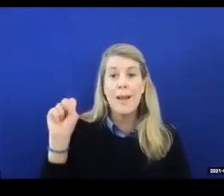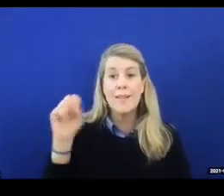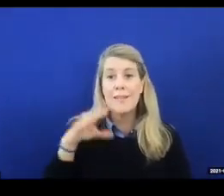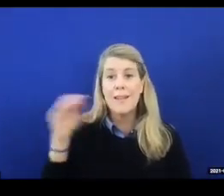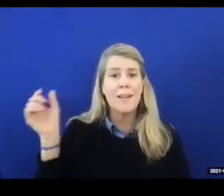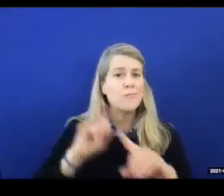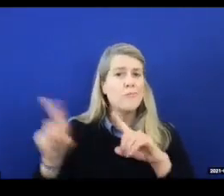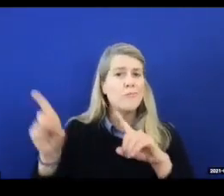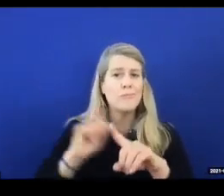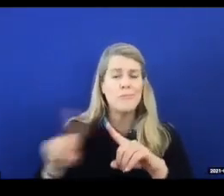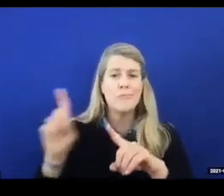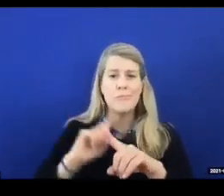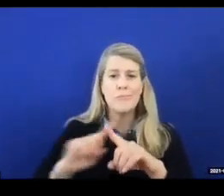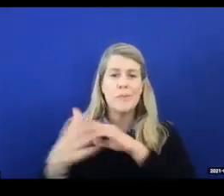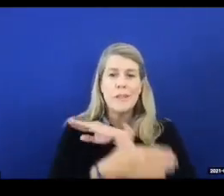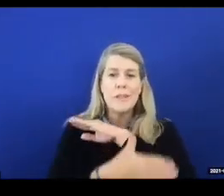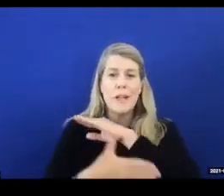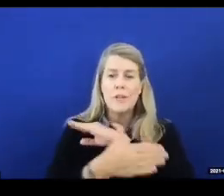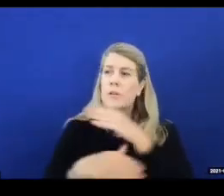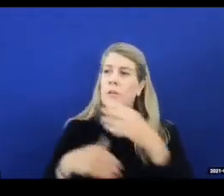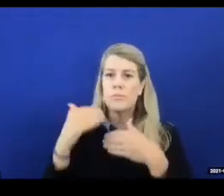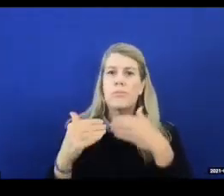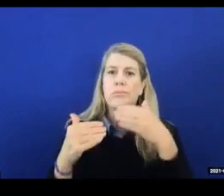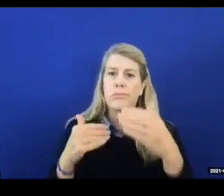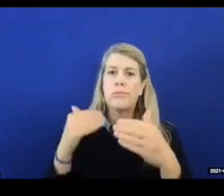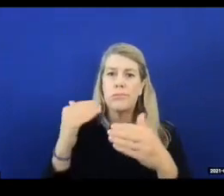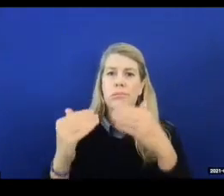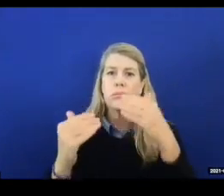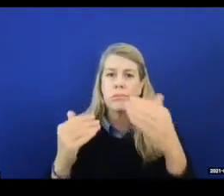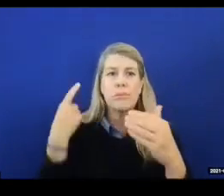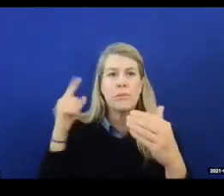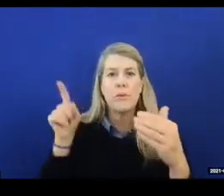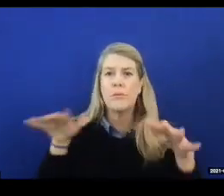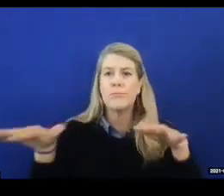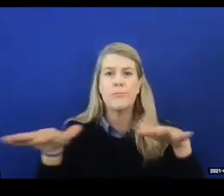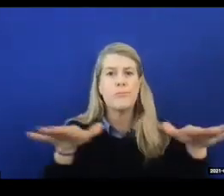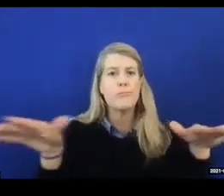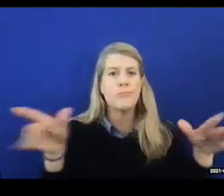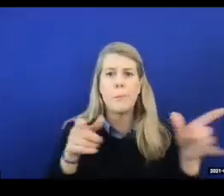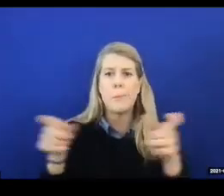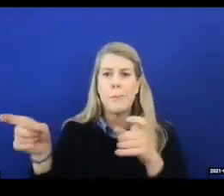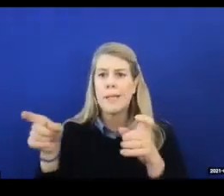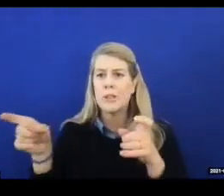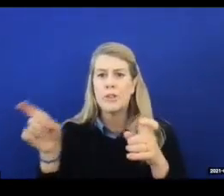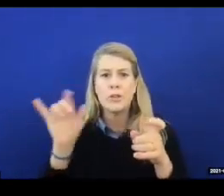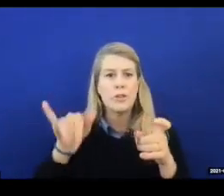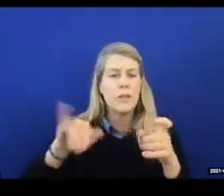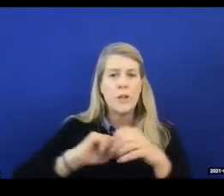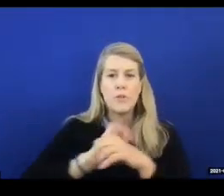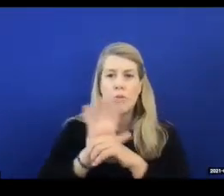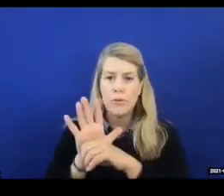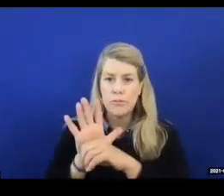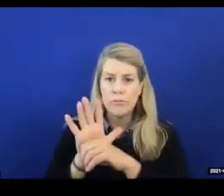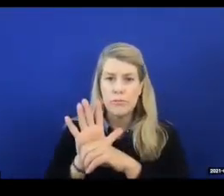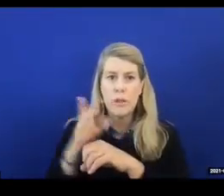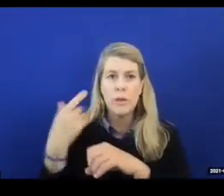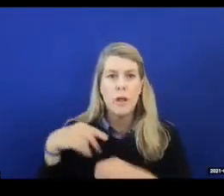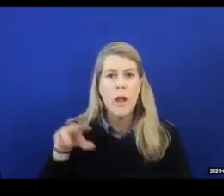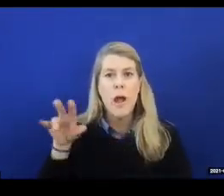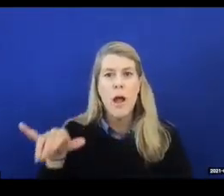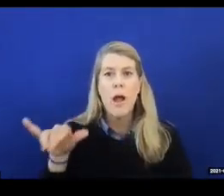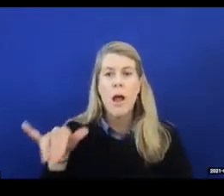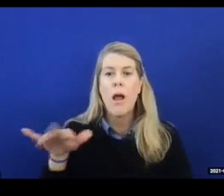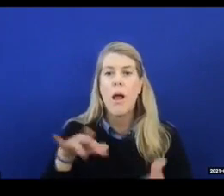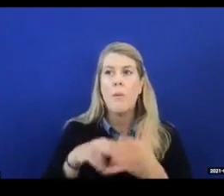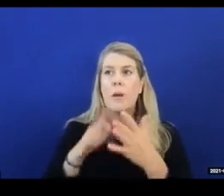have made significant progress toward managing the COVID-19 virus and are beginning to see light at the